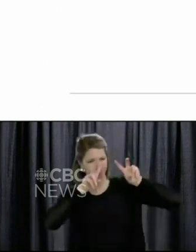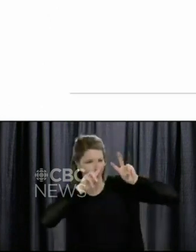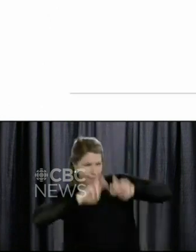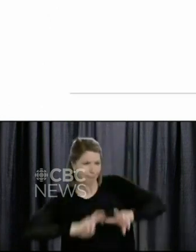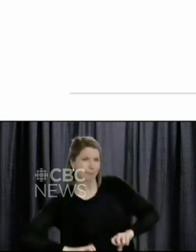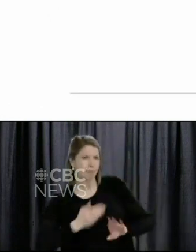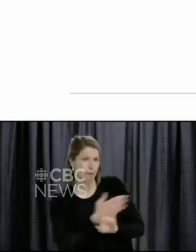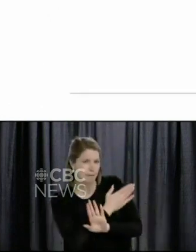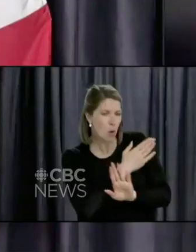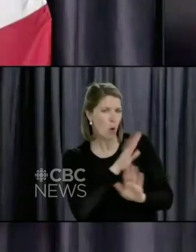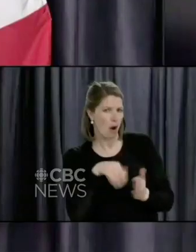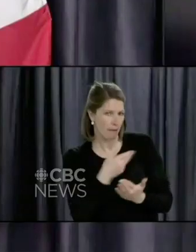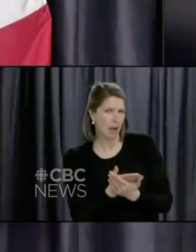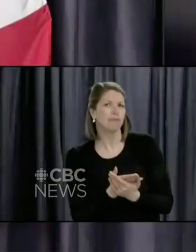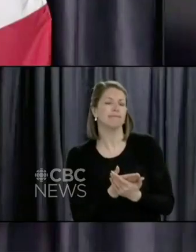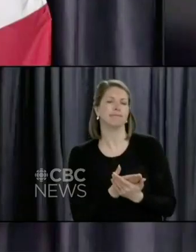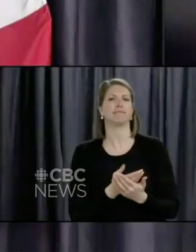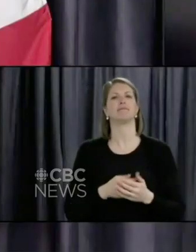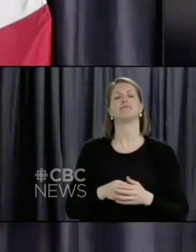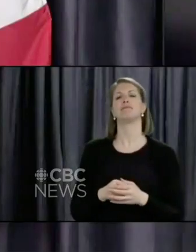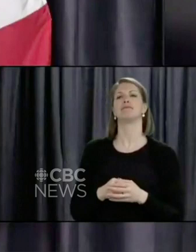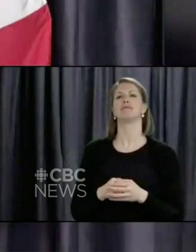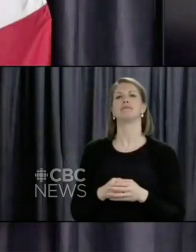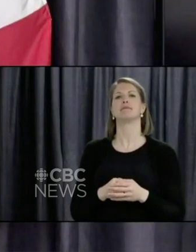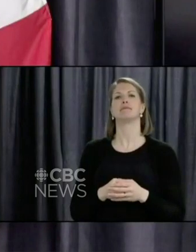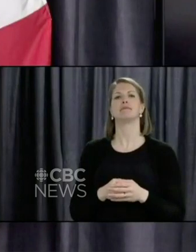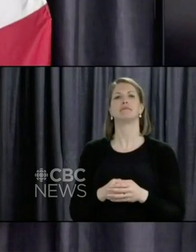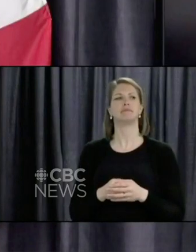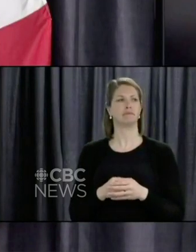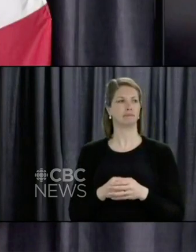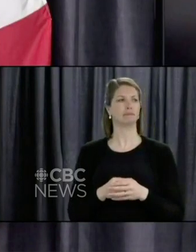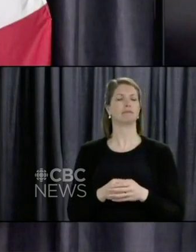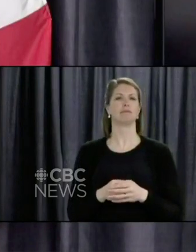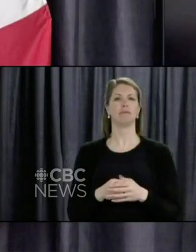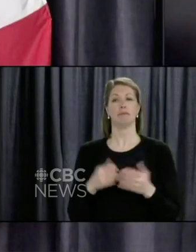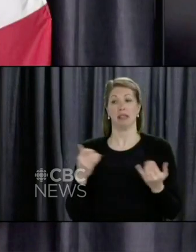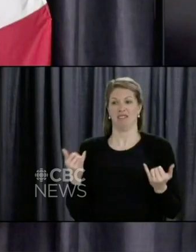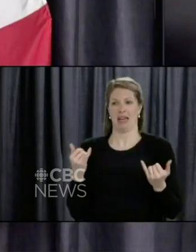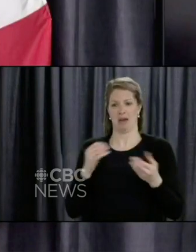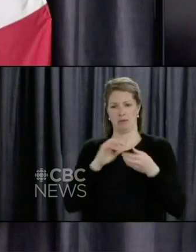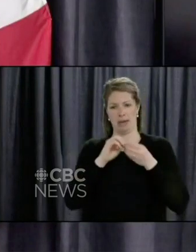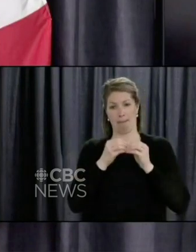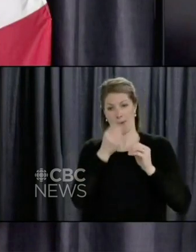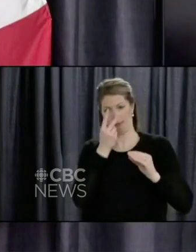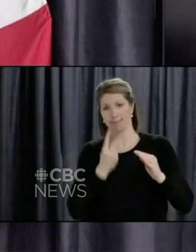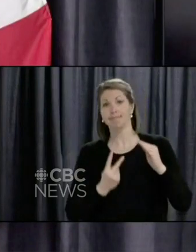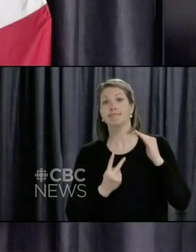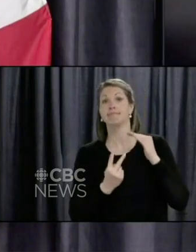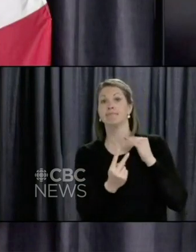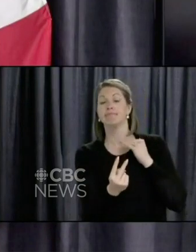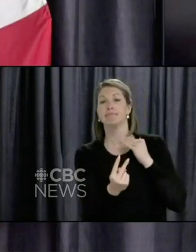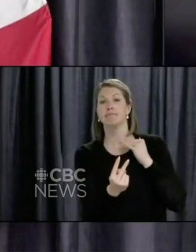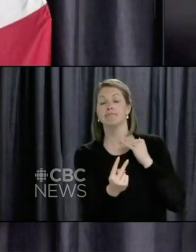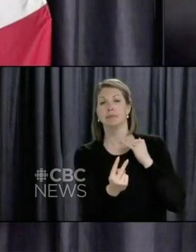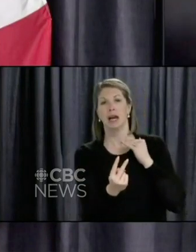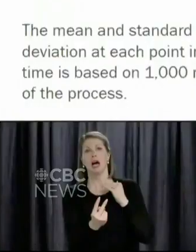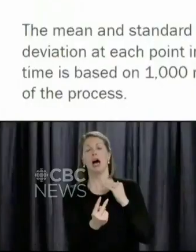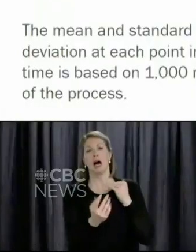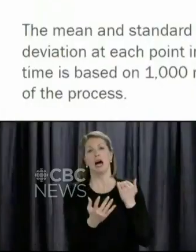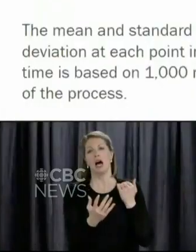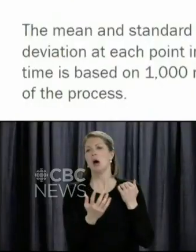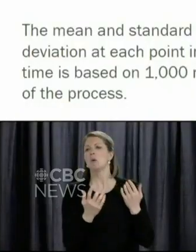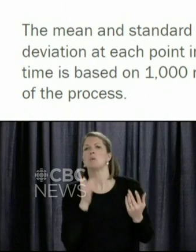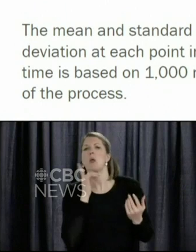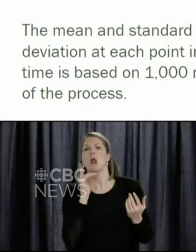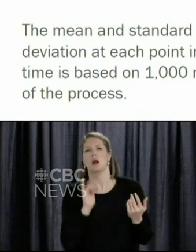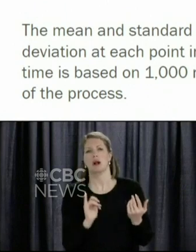So what is our data modeling showing in terms of high-level results? So as the numbers are small, the math